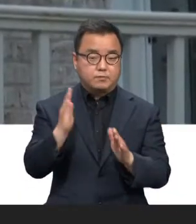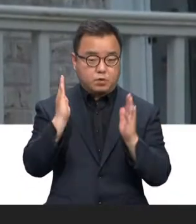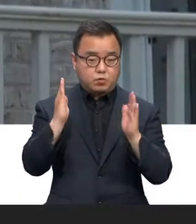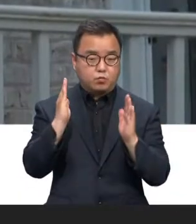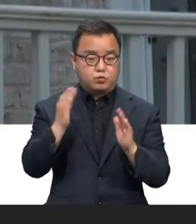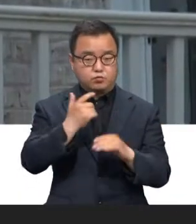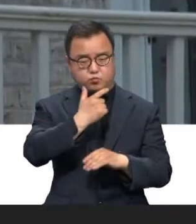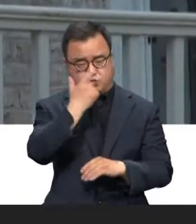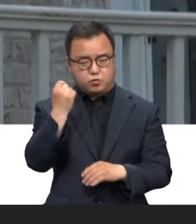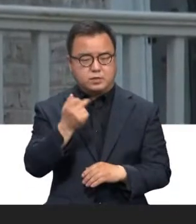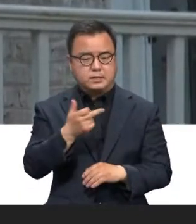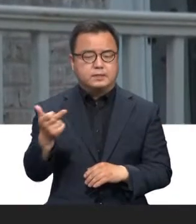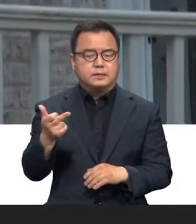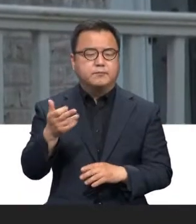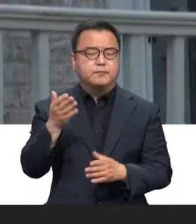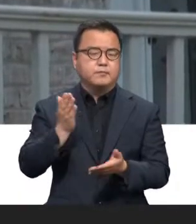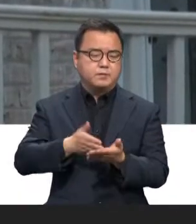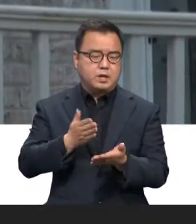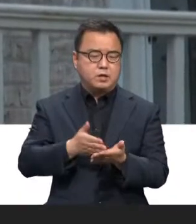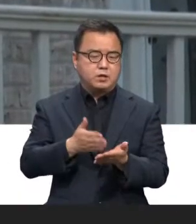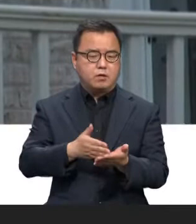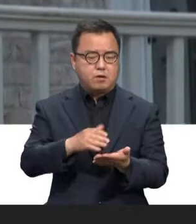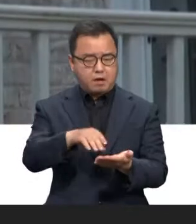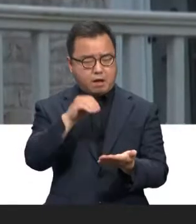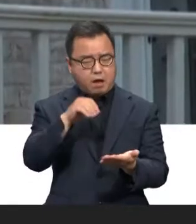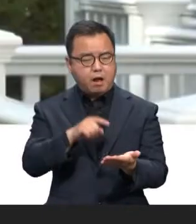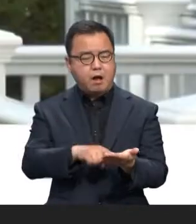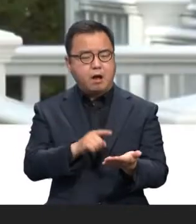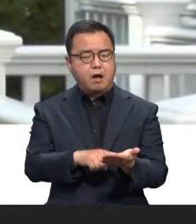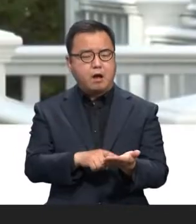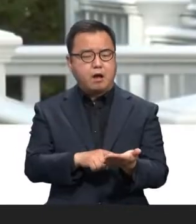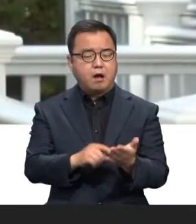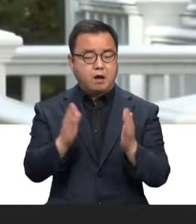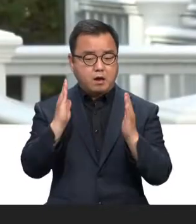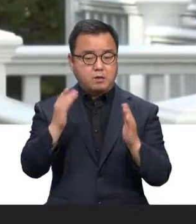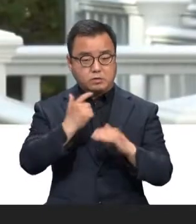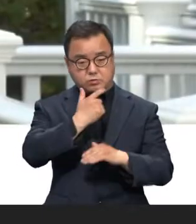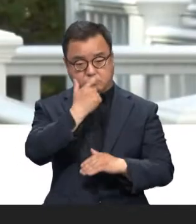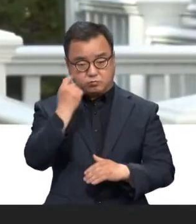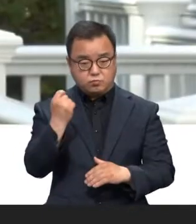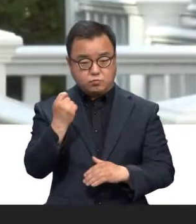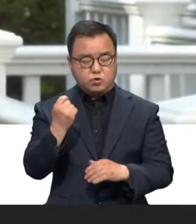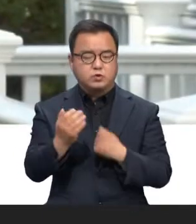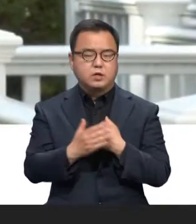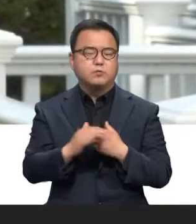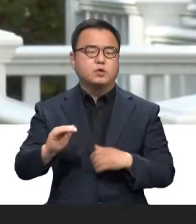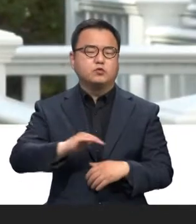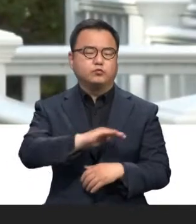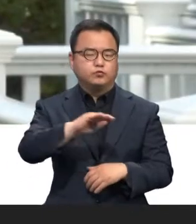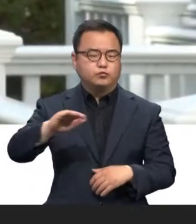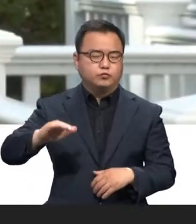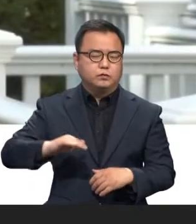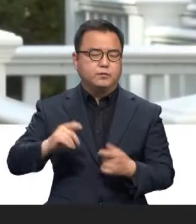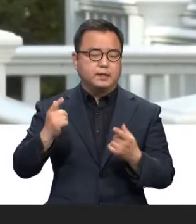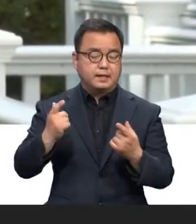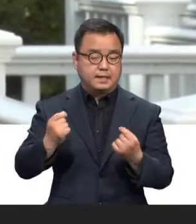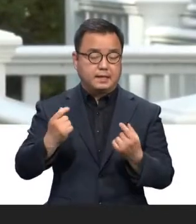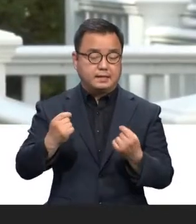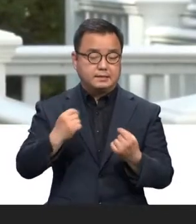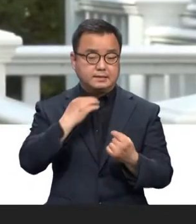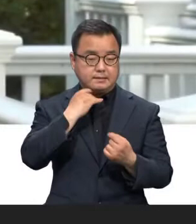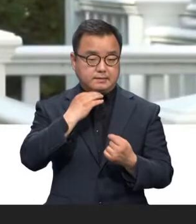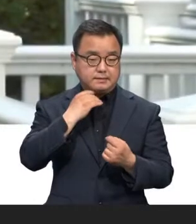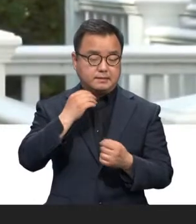articles coming about the learning losses due to COVID. And in those articles, they were talking about how this